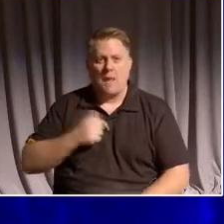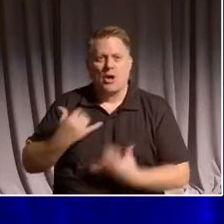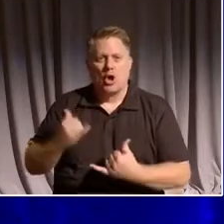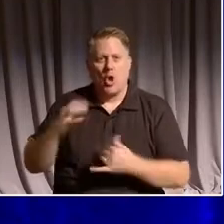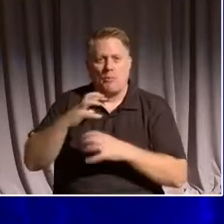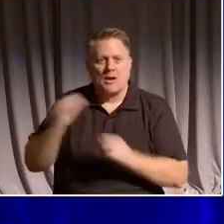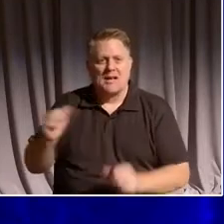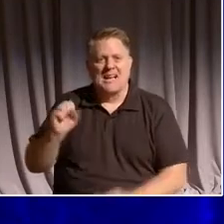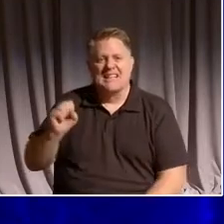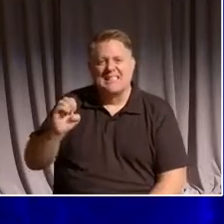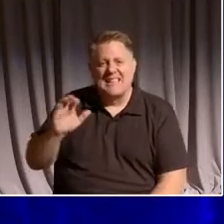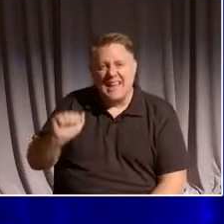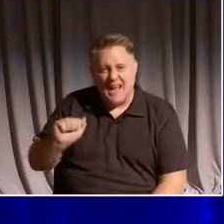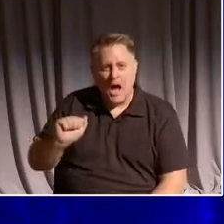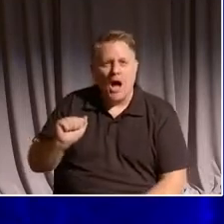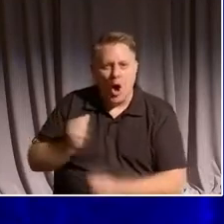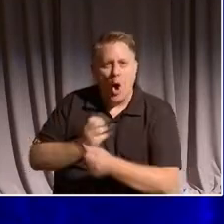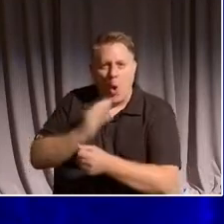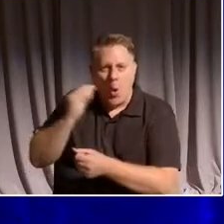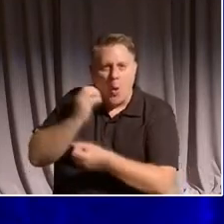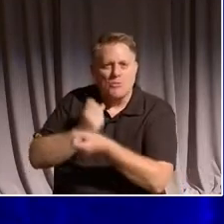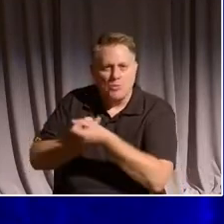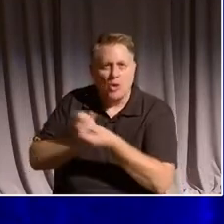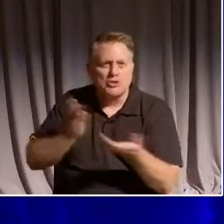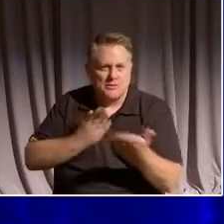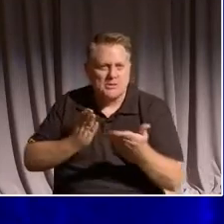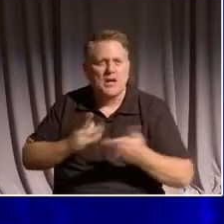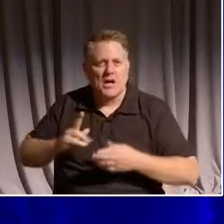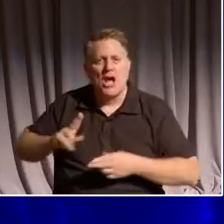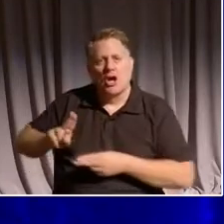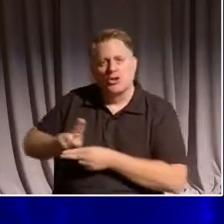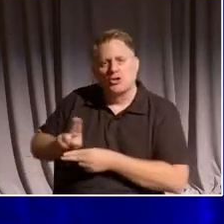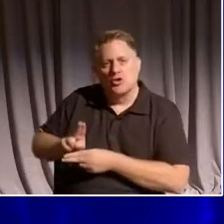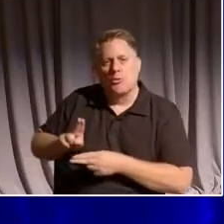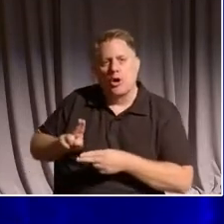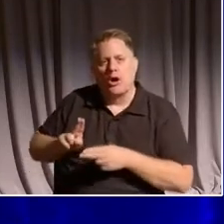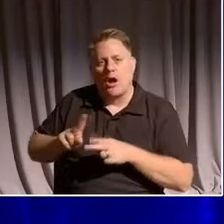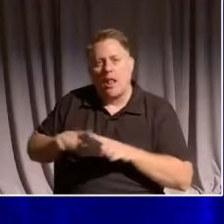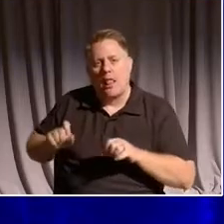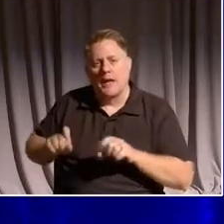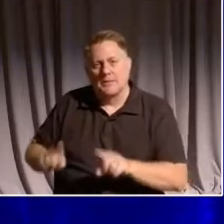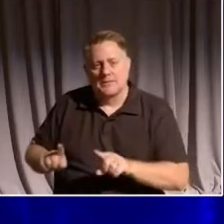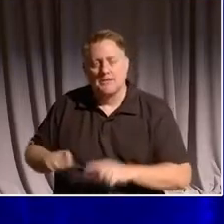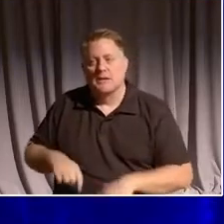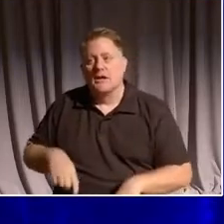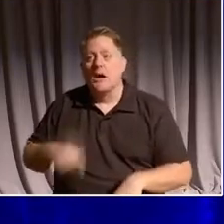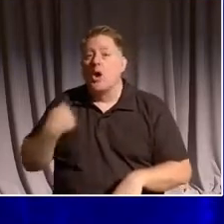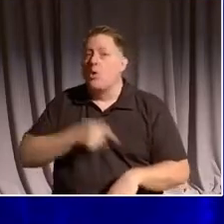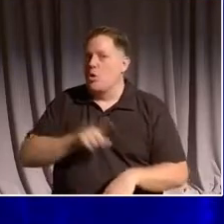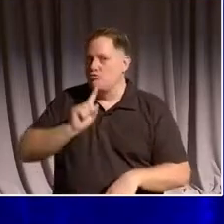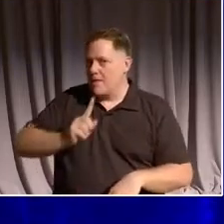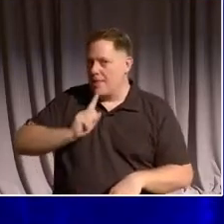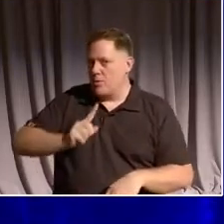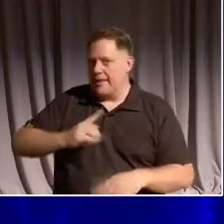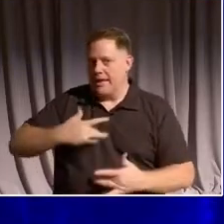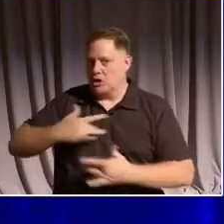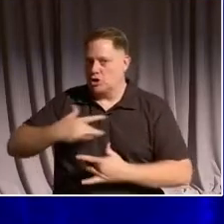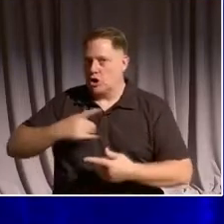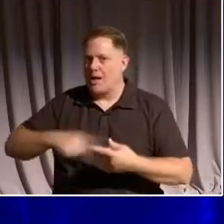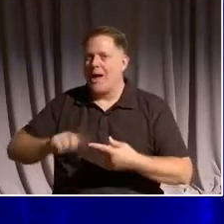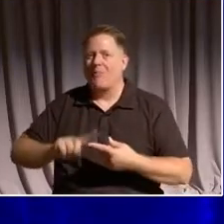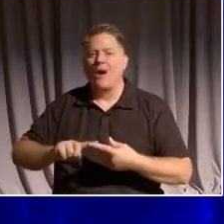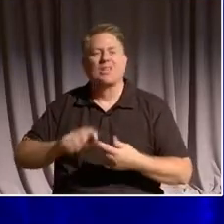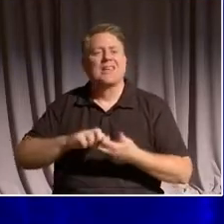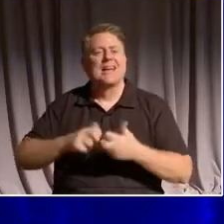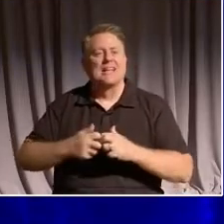of CICA, California In-Home Support Services Consumer Alliance. And we are really, really concerned about